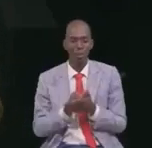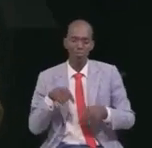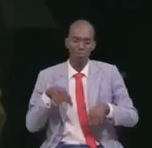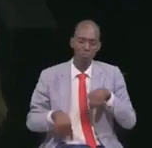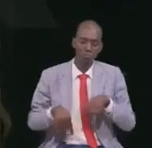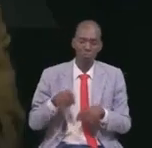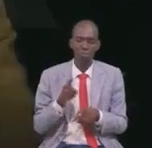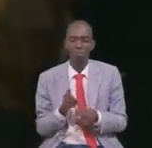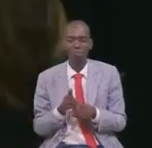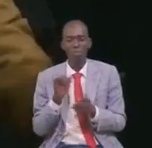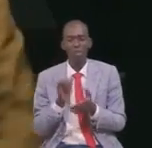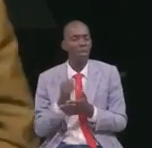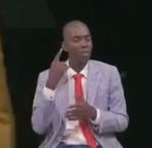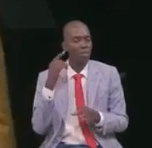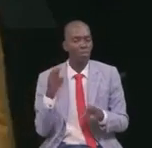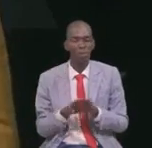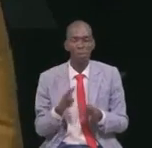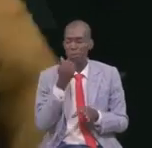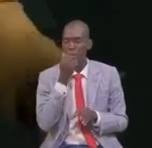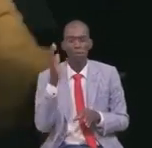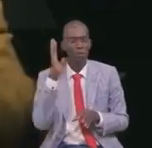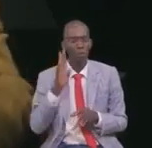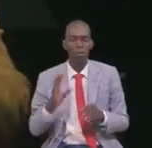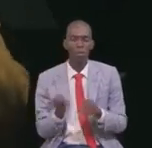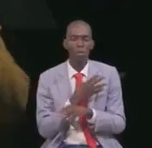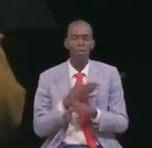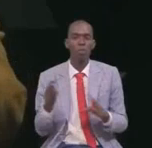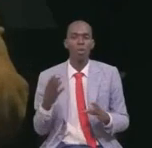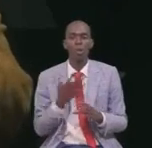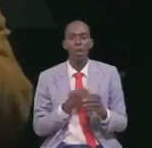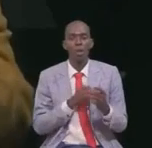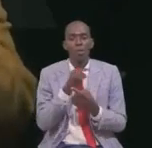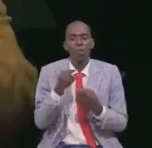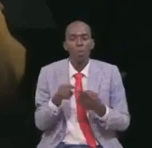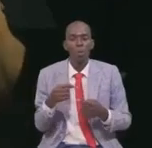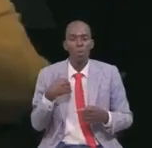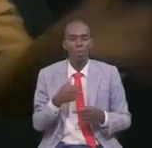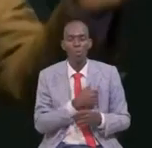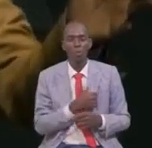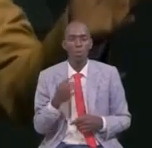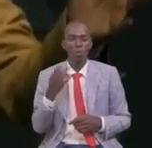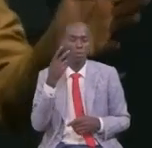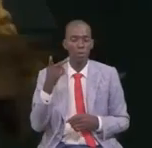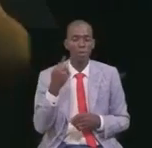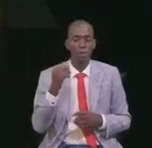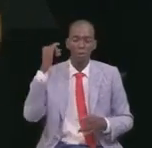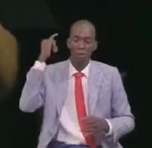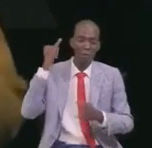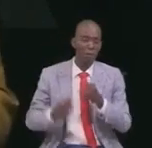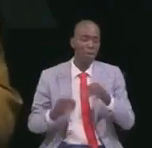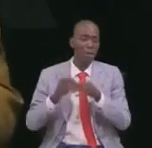that blindness, that deafness will vanish away. And when we hear the final amen,